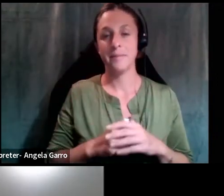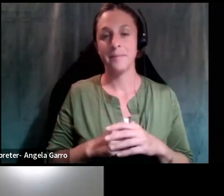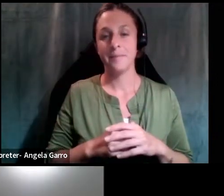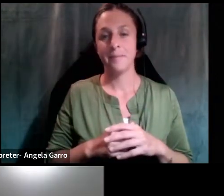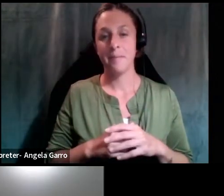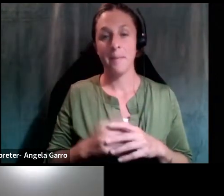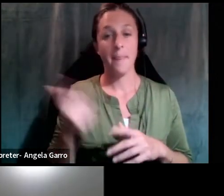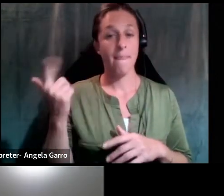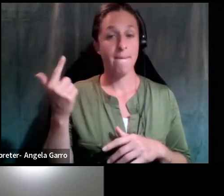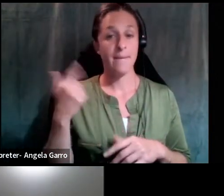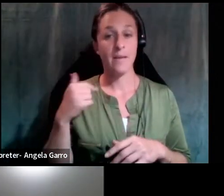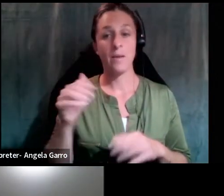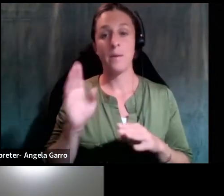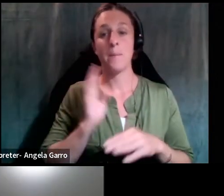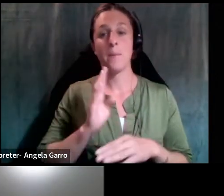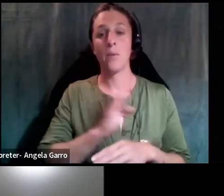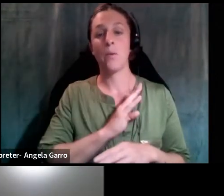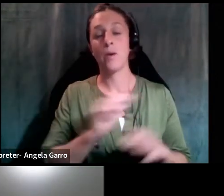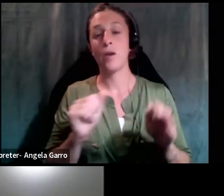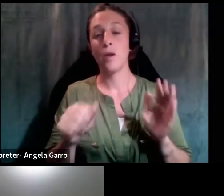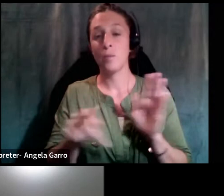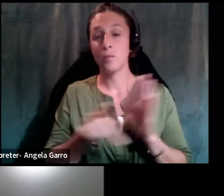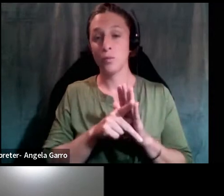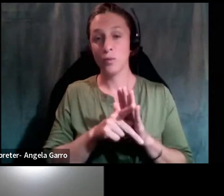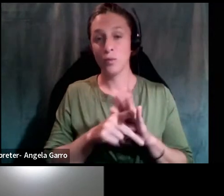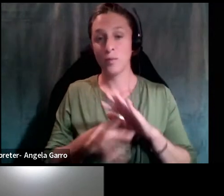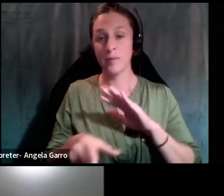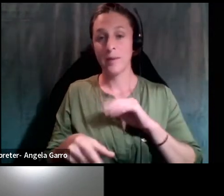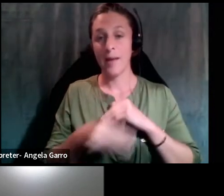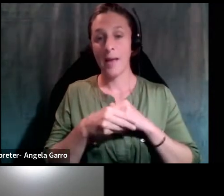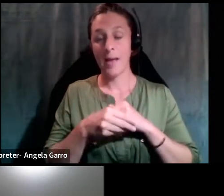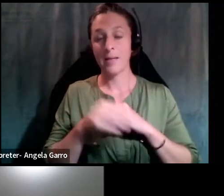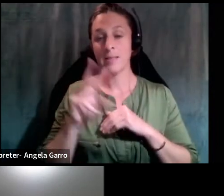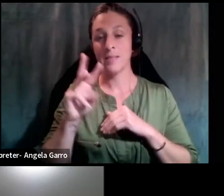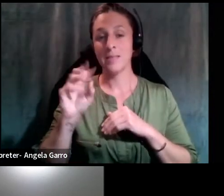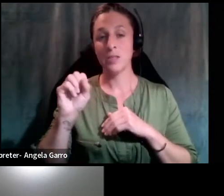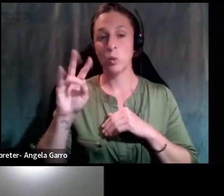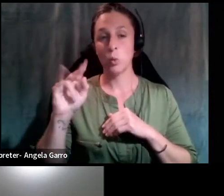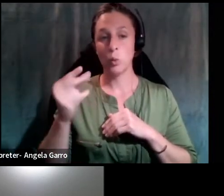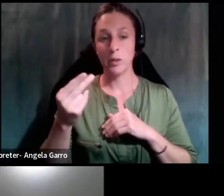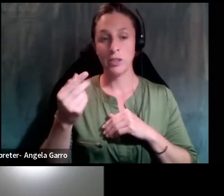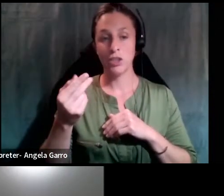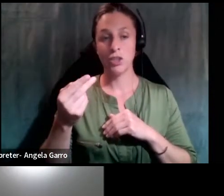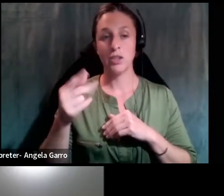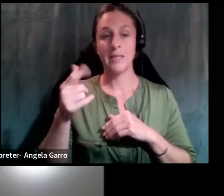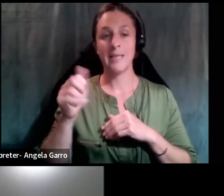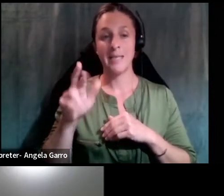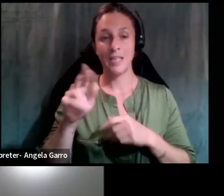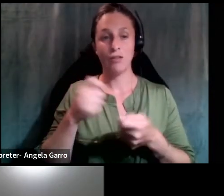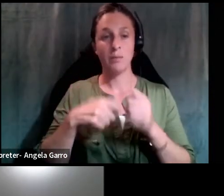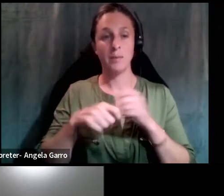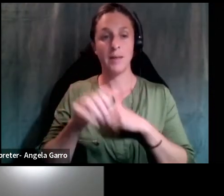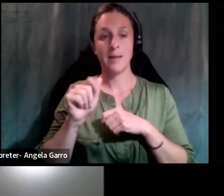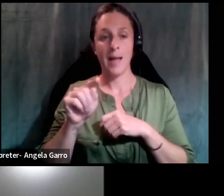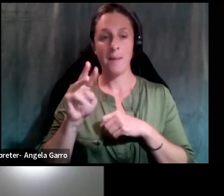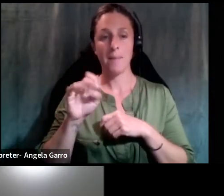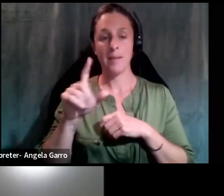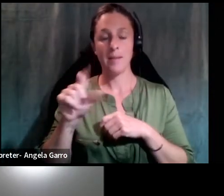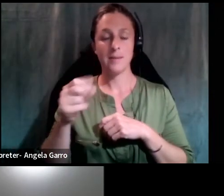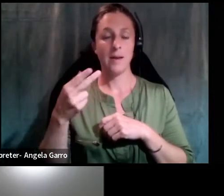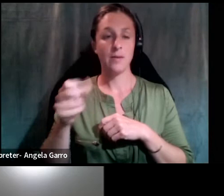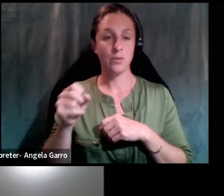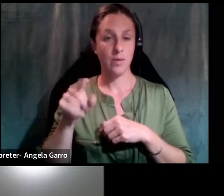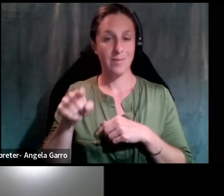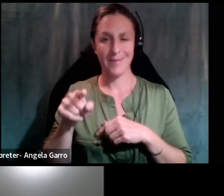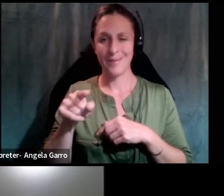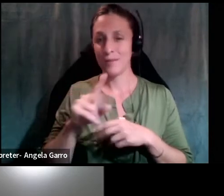Last year, the board approved adding the switchgear replacement at Mills High School. That switchgear is